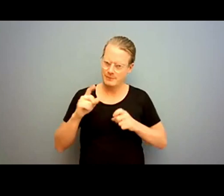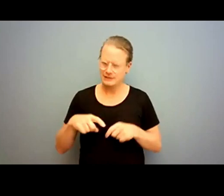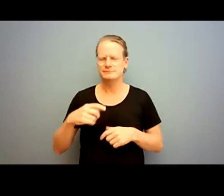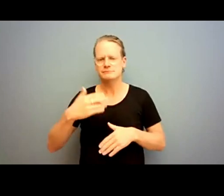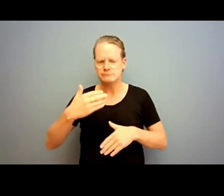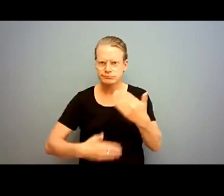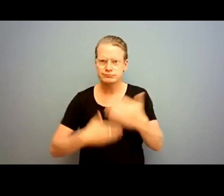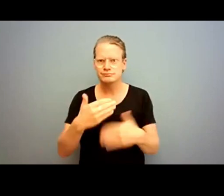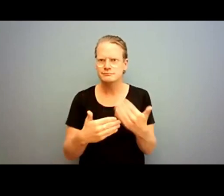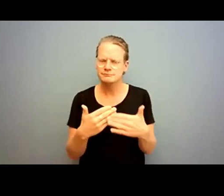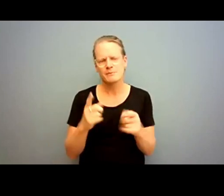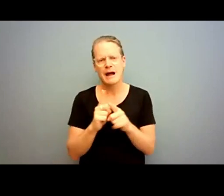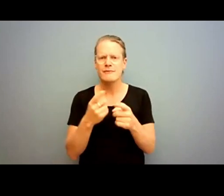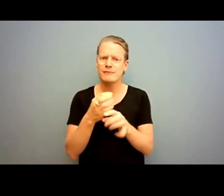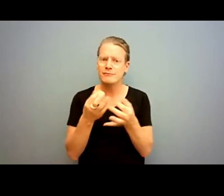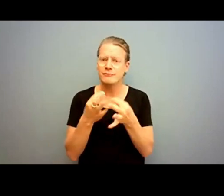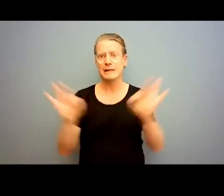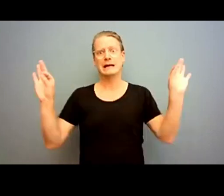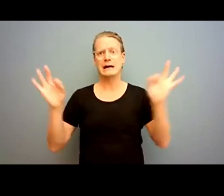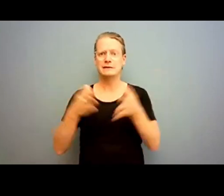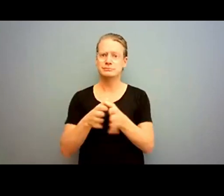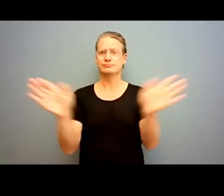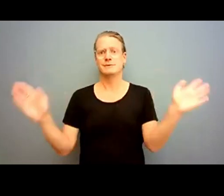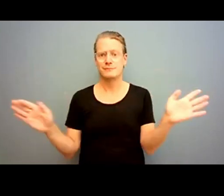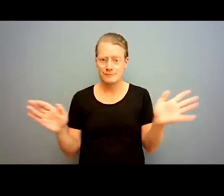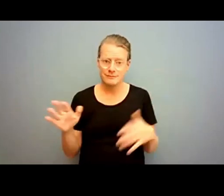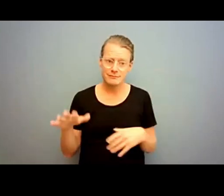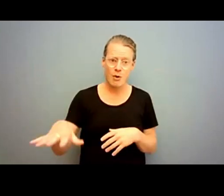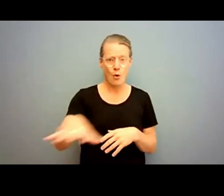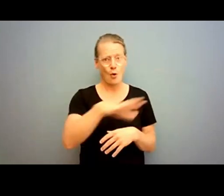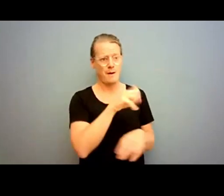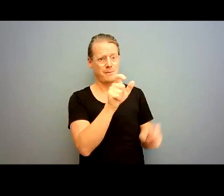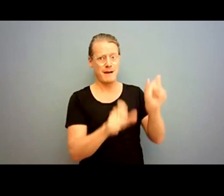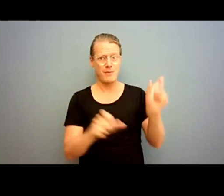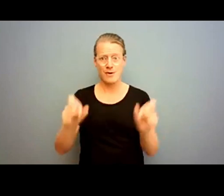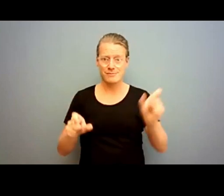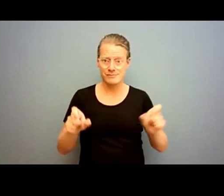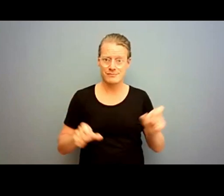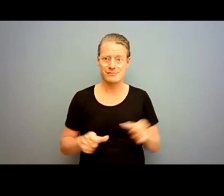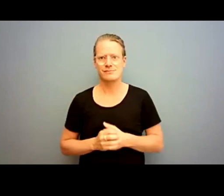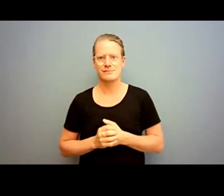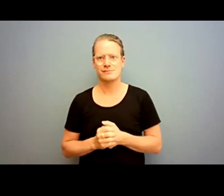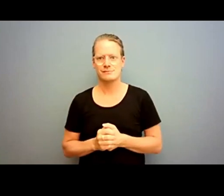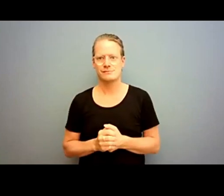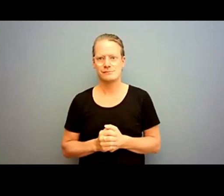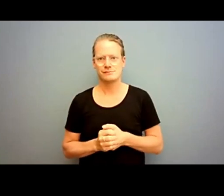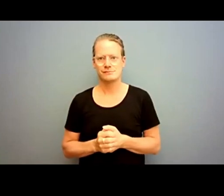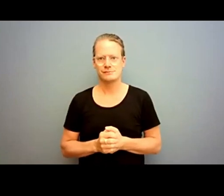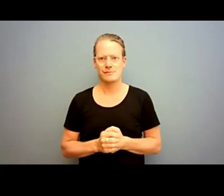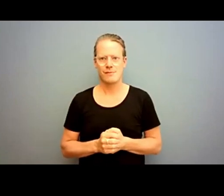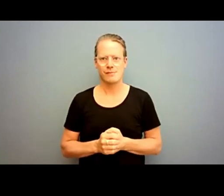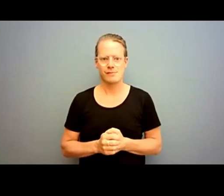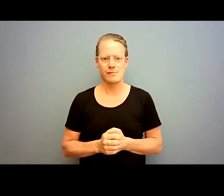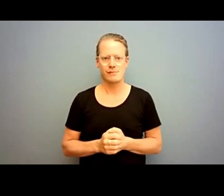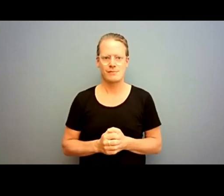for people with disabilities through, for example, incapacity laws, which disproportionately affect people